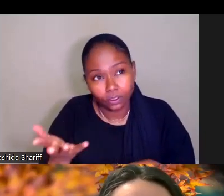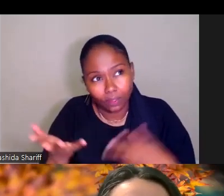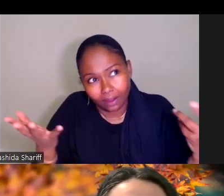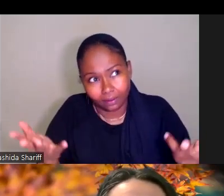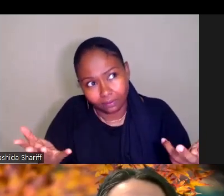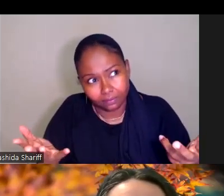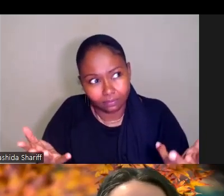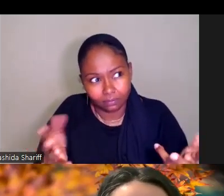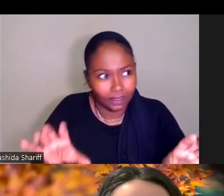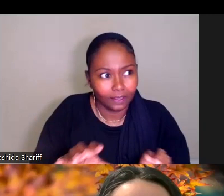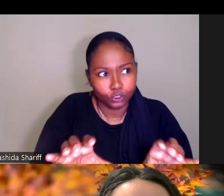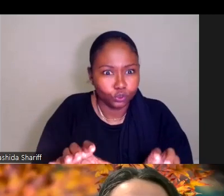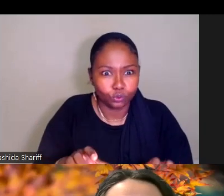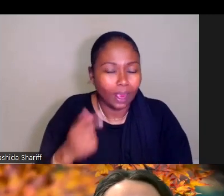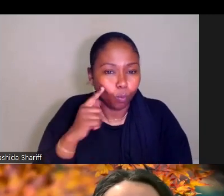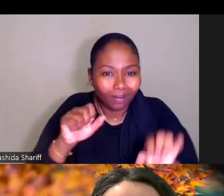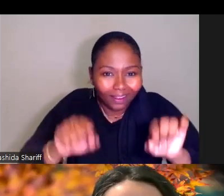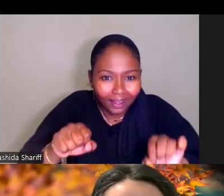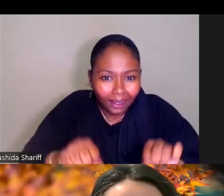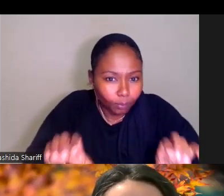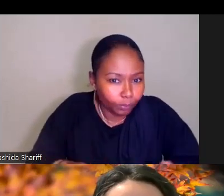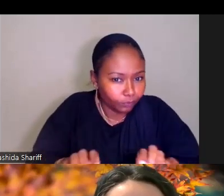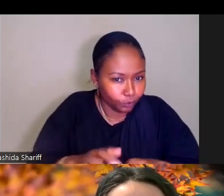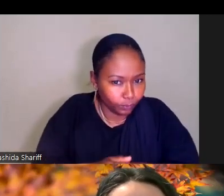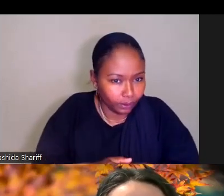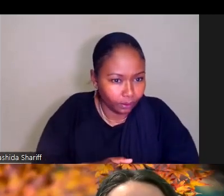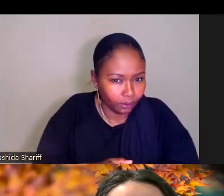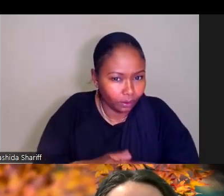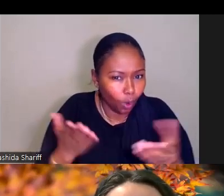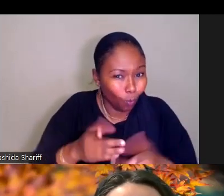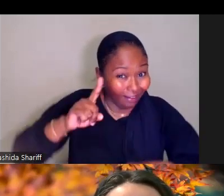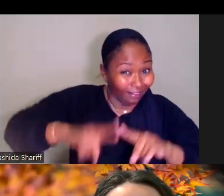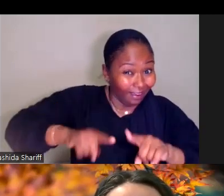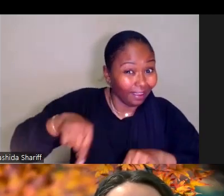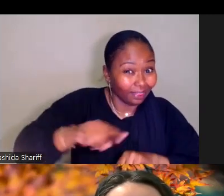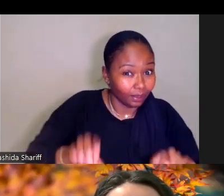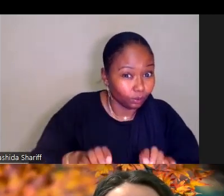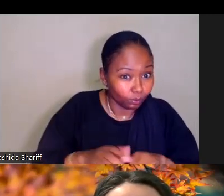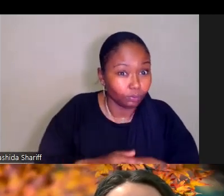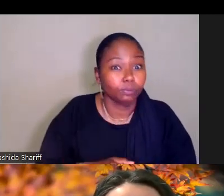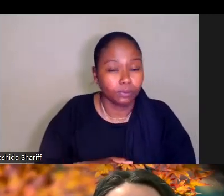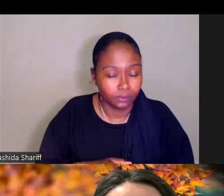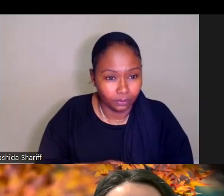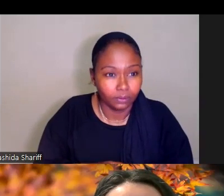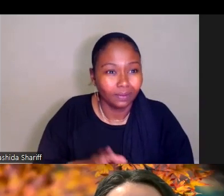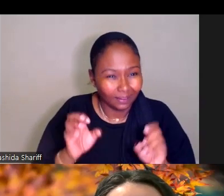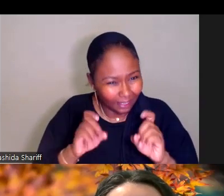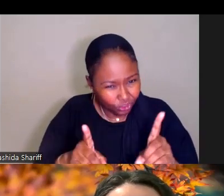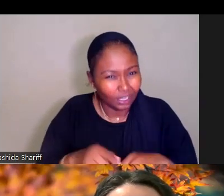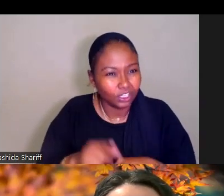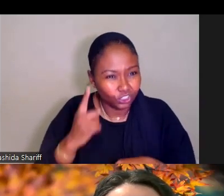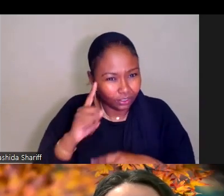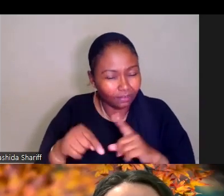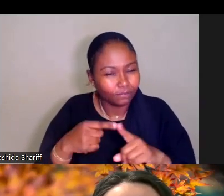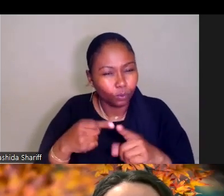does the public guardian do and what are they capable of and what can they not help with? So more education needed there about just the role of the public guardian